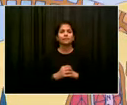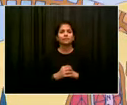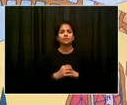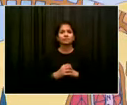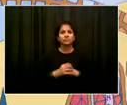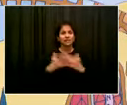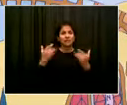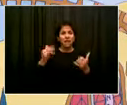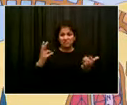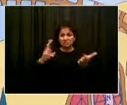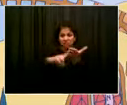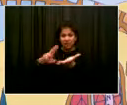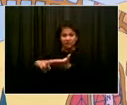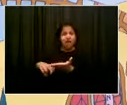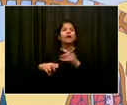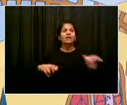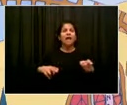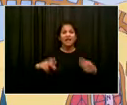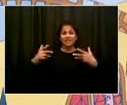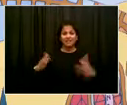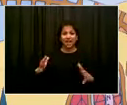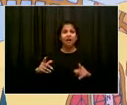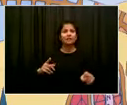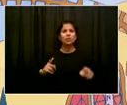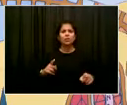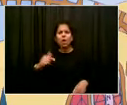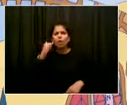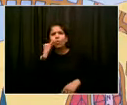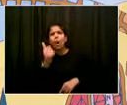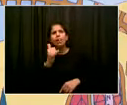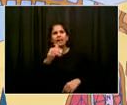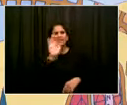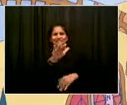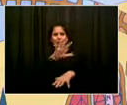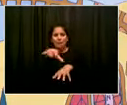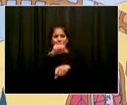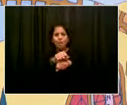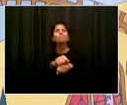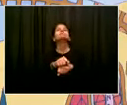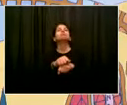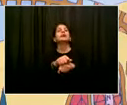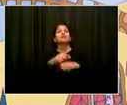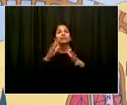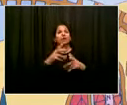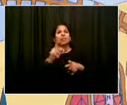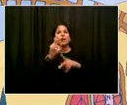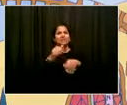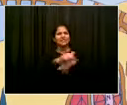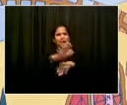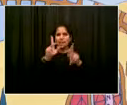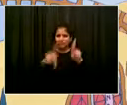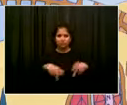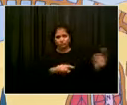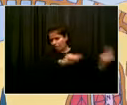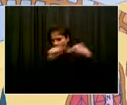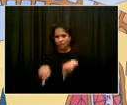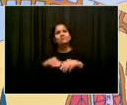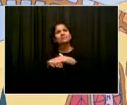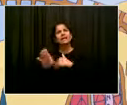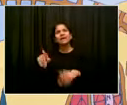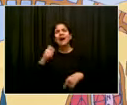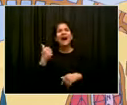make an appointment, send a vaccinator to your home. Any family members can get vaccinated right there in the comfort of your home.